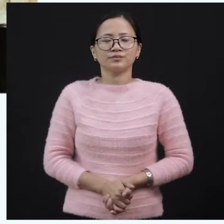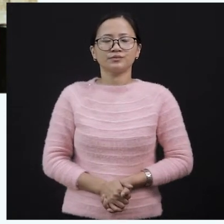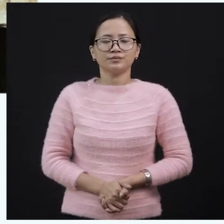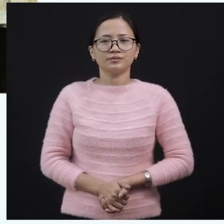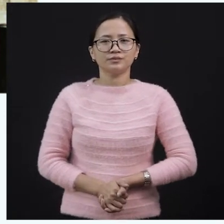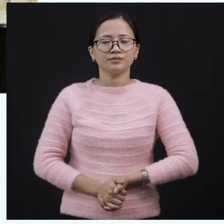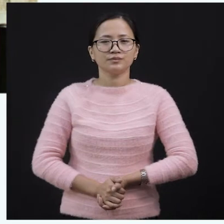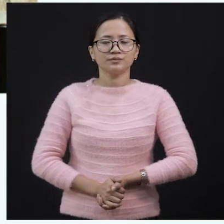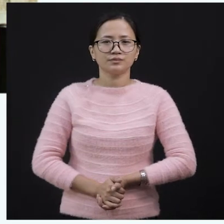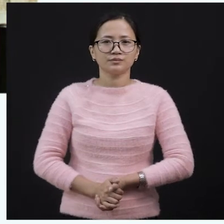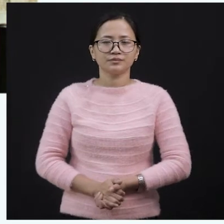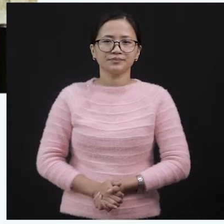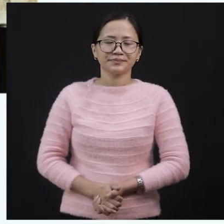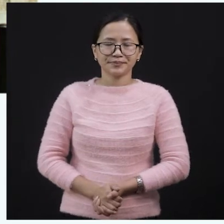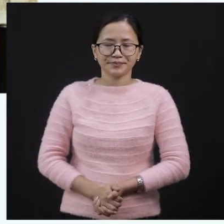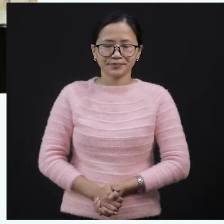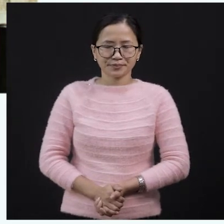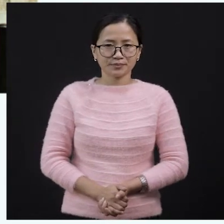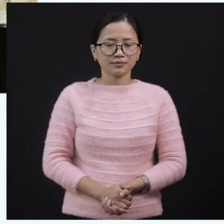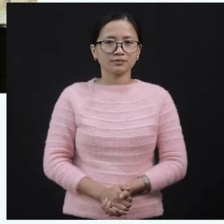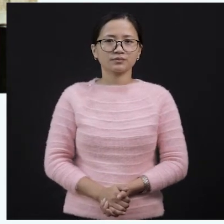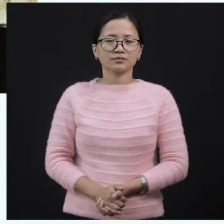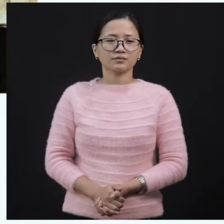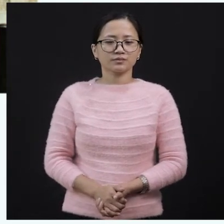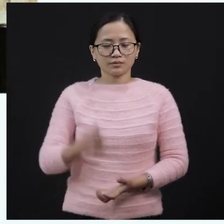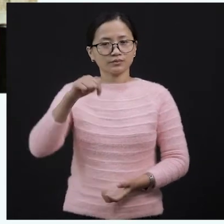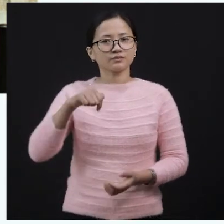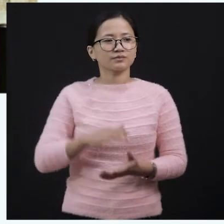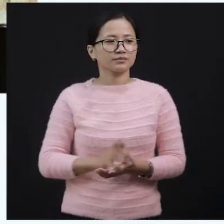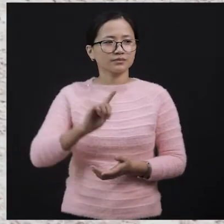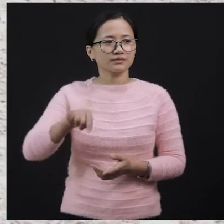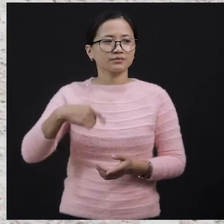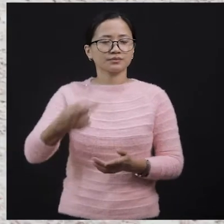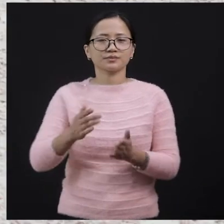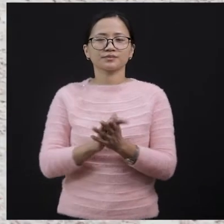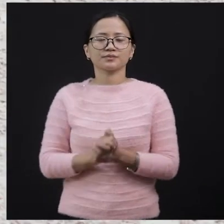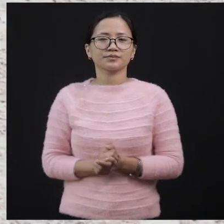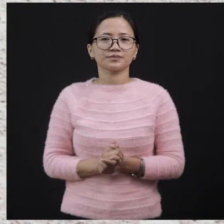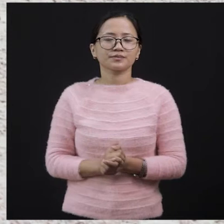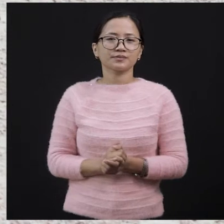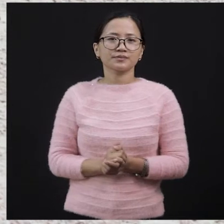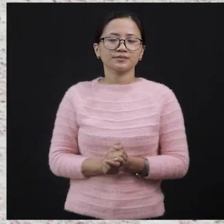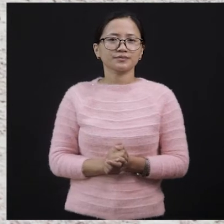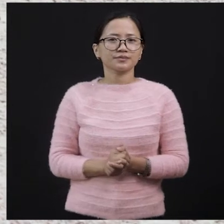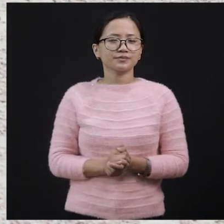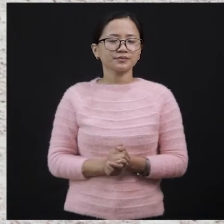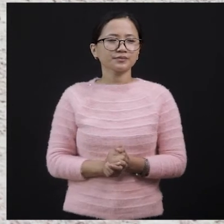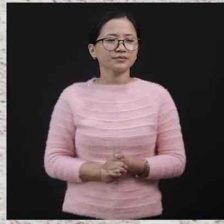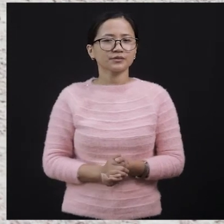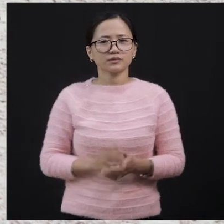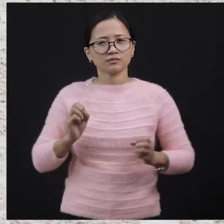translucent bodies, and opaque bodies. So now the next topic that we are going to learn is